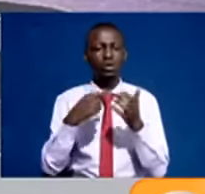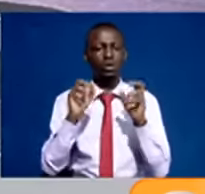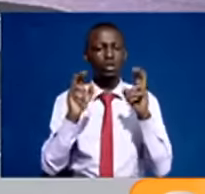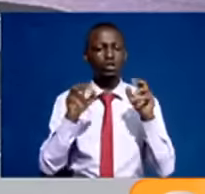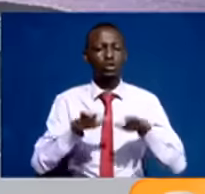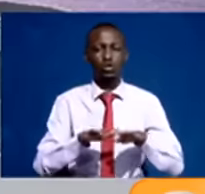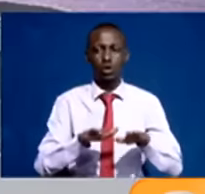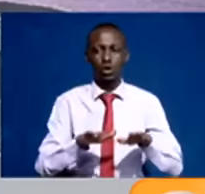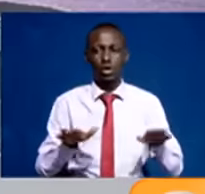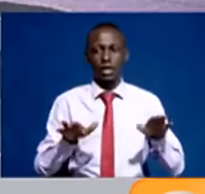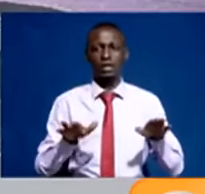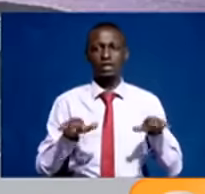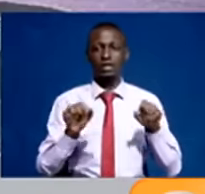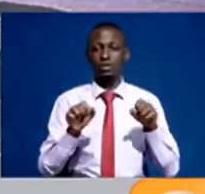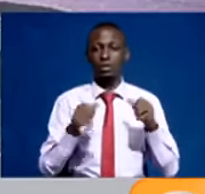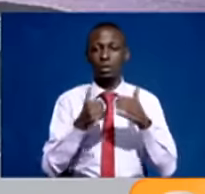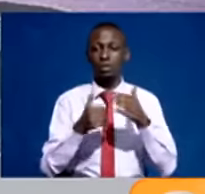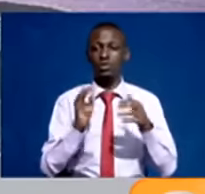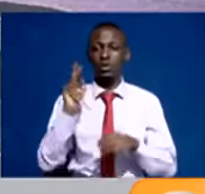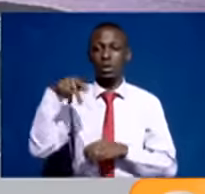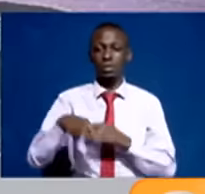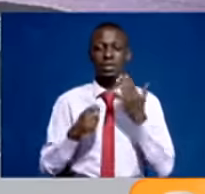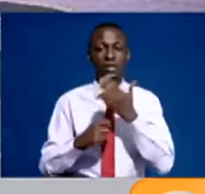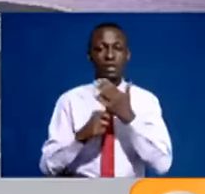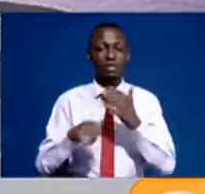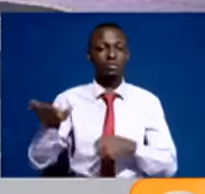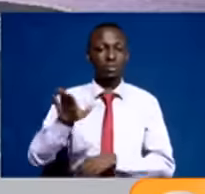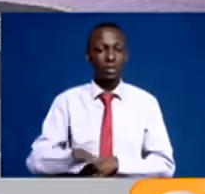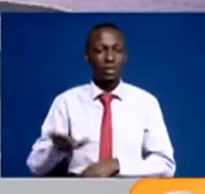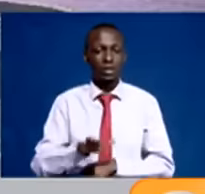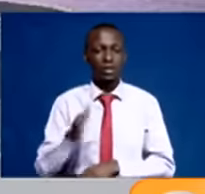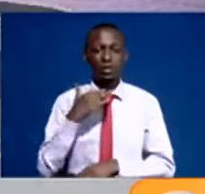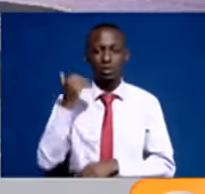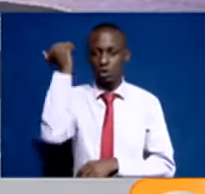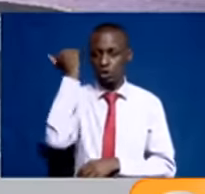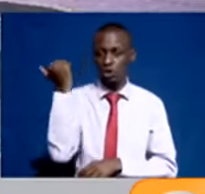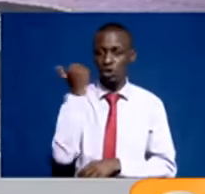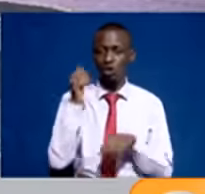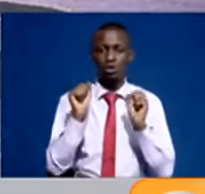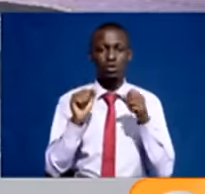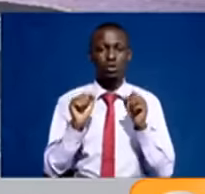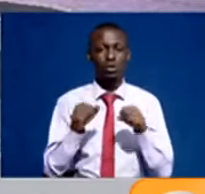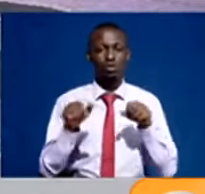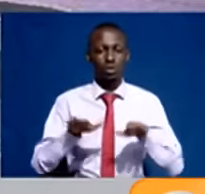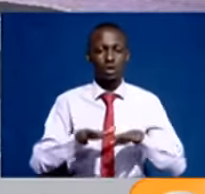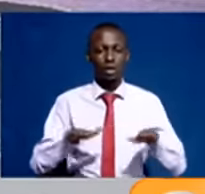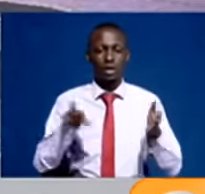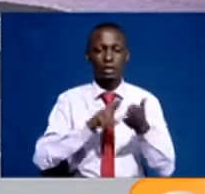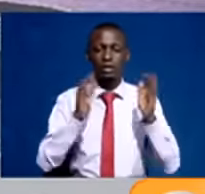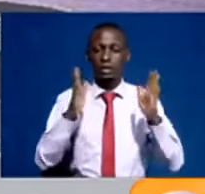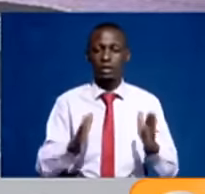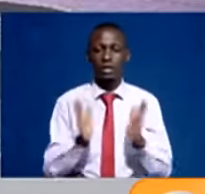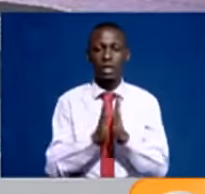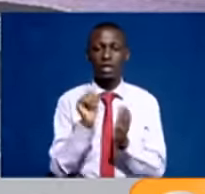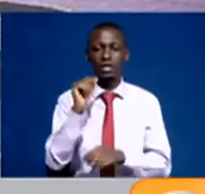Ngina, together with former Taveta legislator Basil Criticos, want the courts to compel the chief lands registrar and the